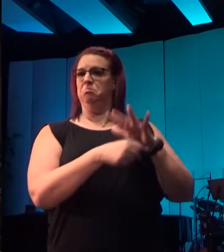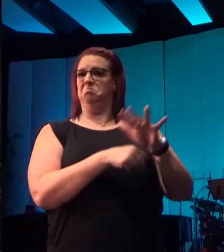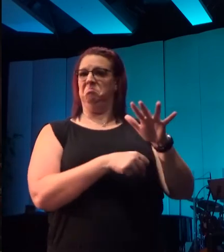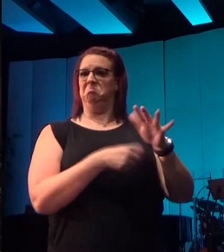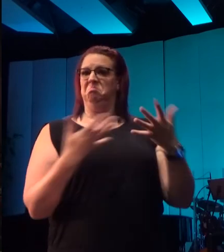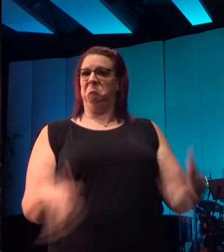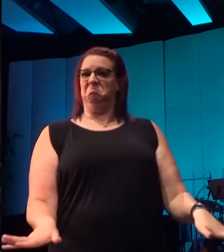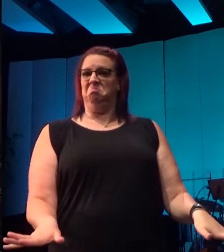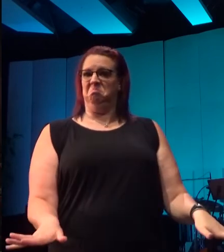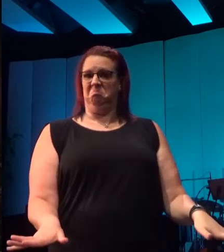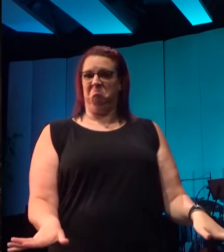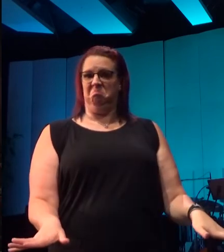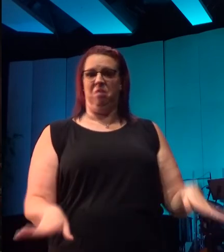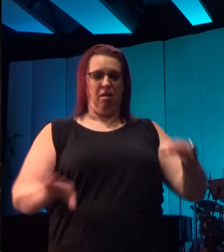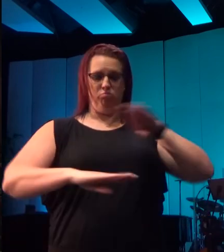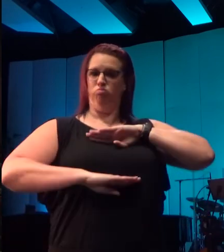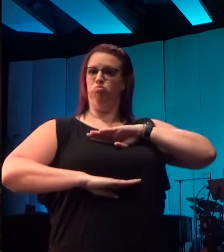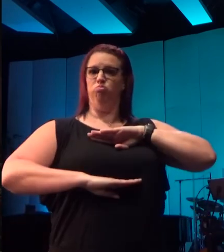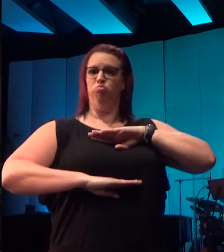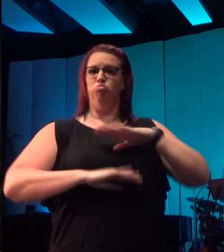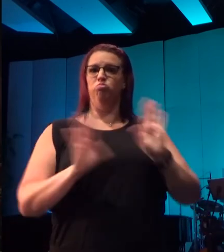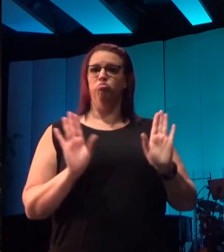and sufficient,